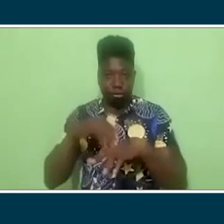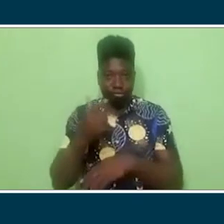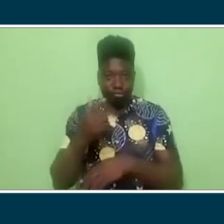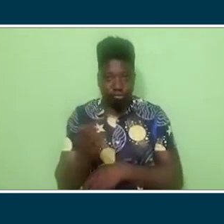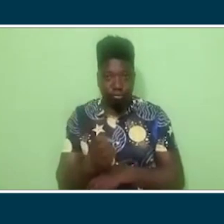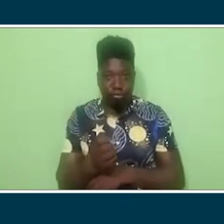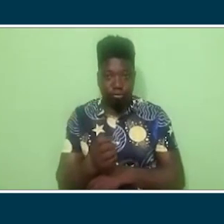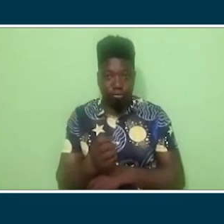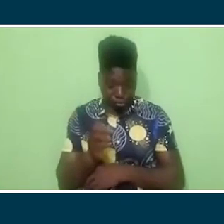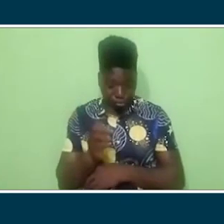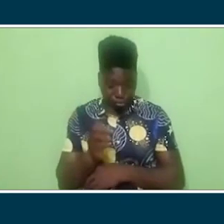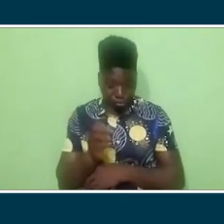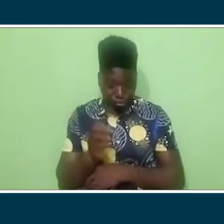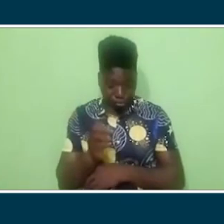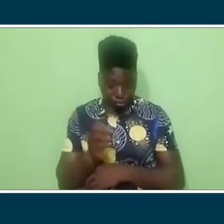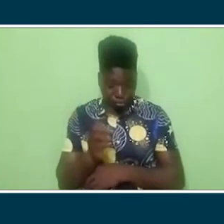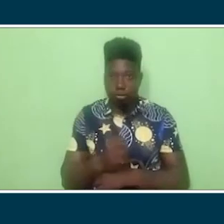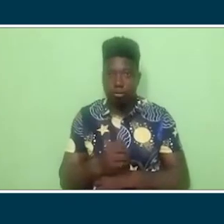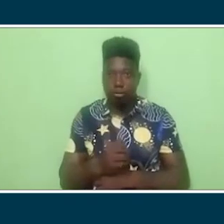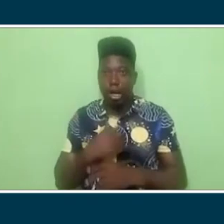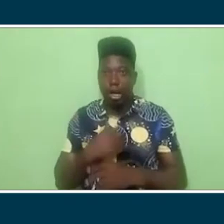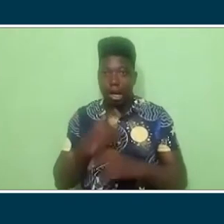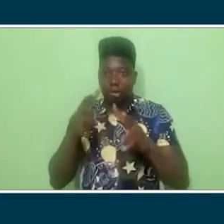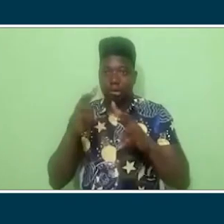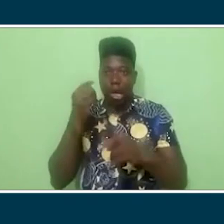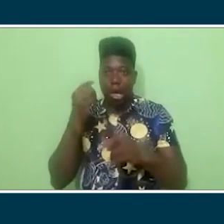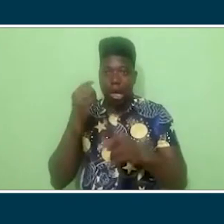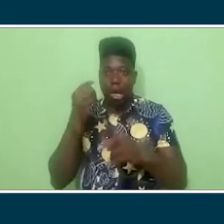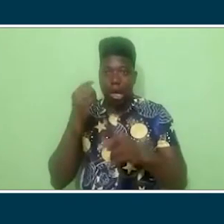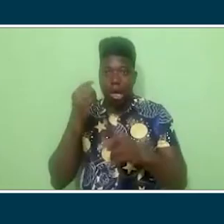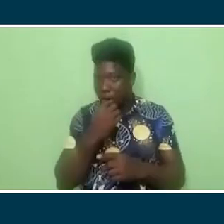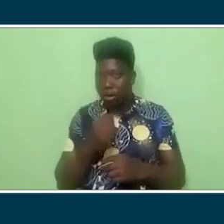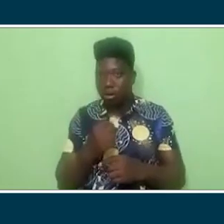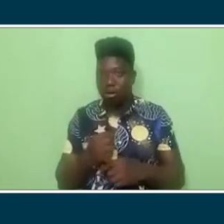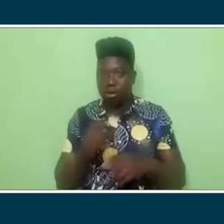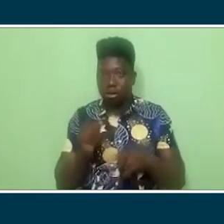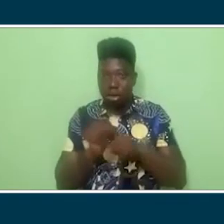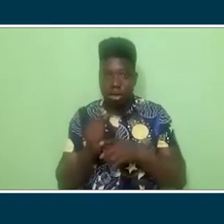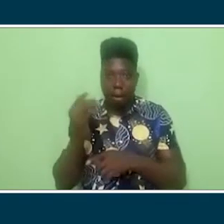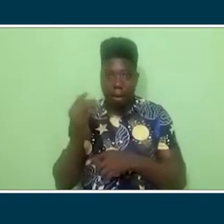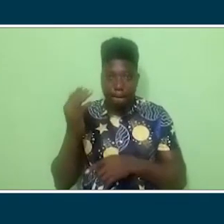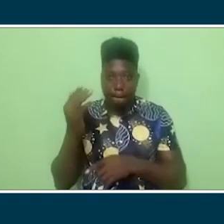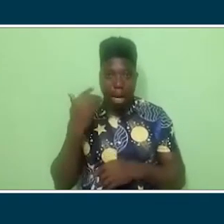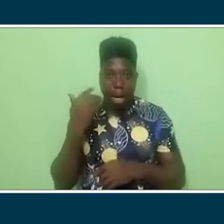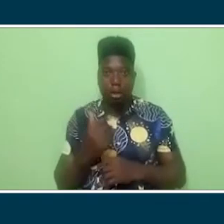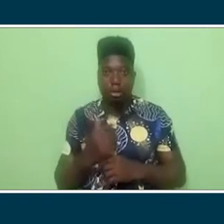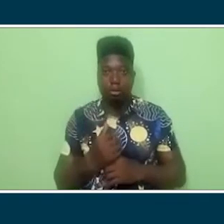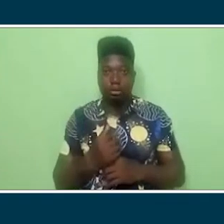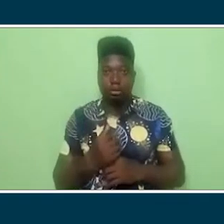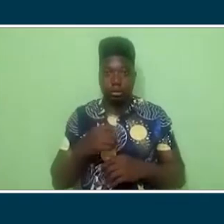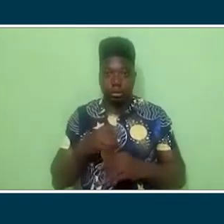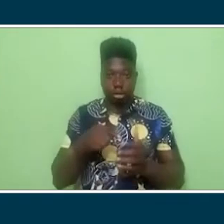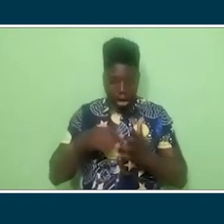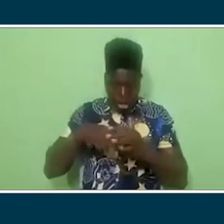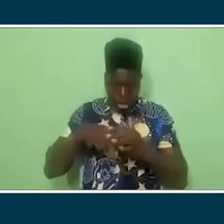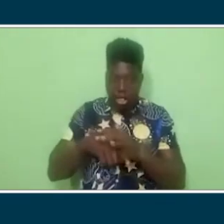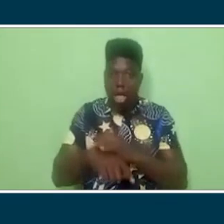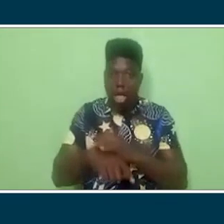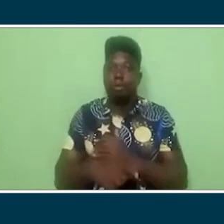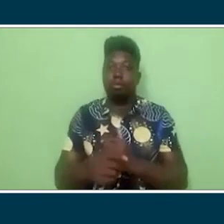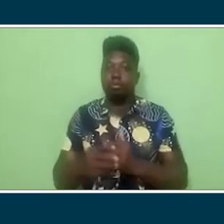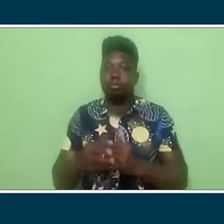can look in its eyes and see that like past the fire is this deep, deep oceanic well of grief.